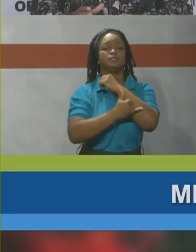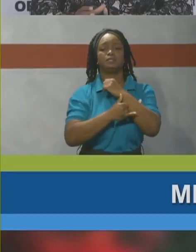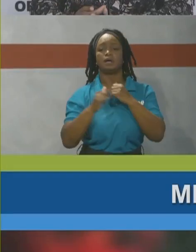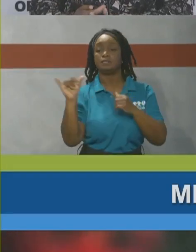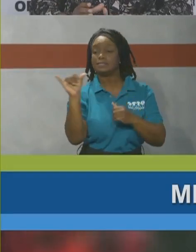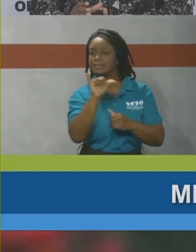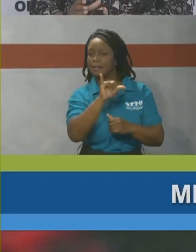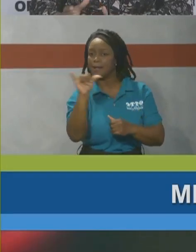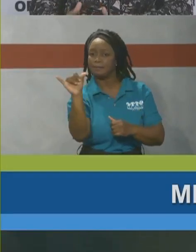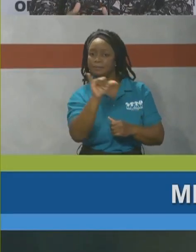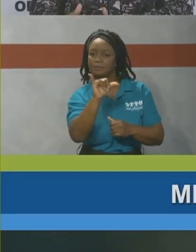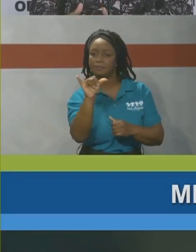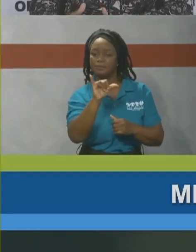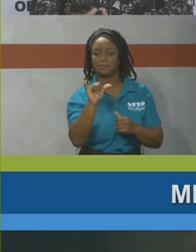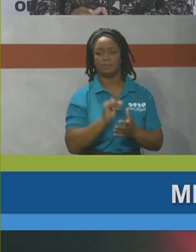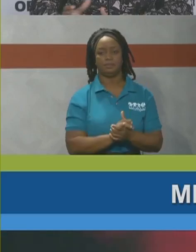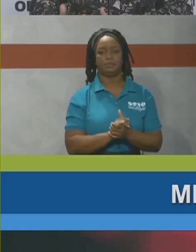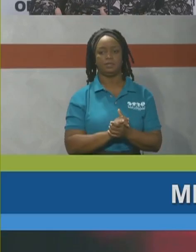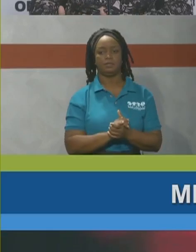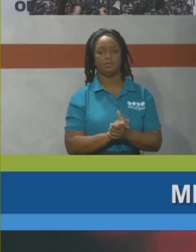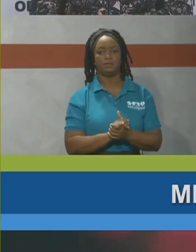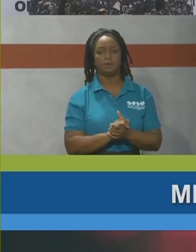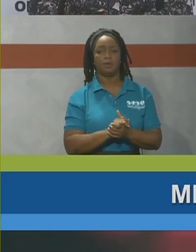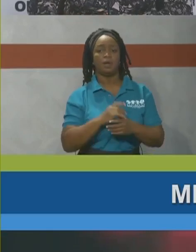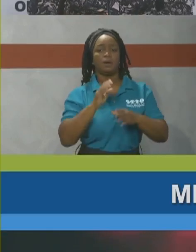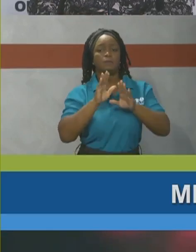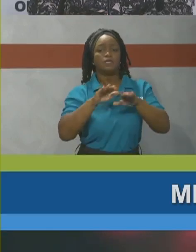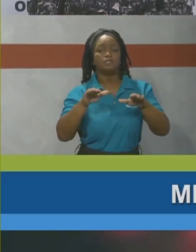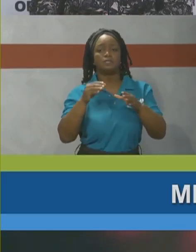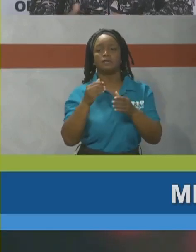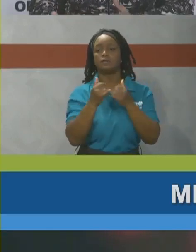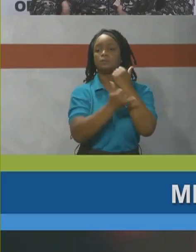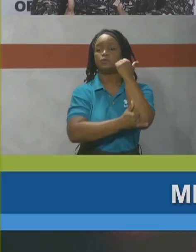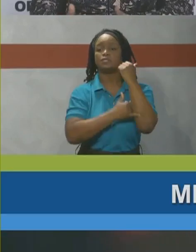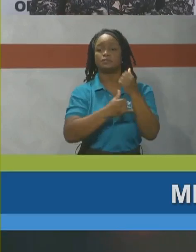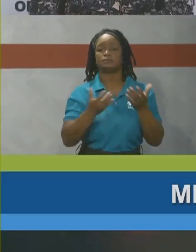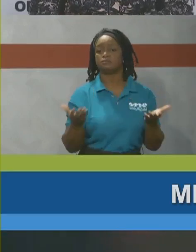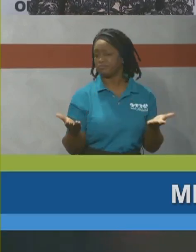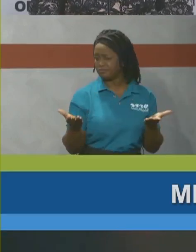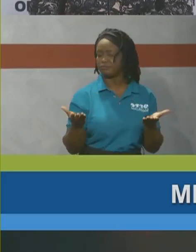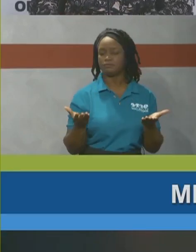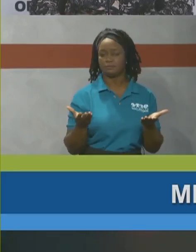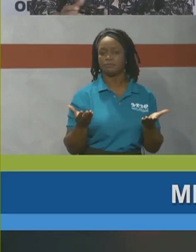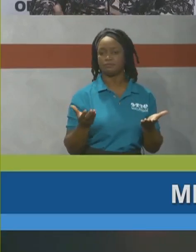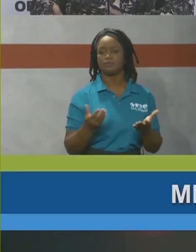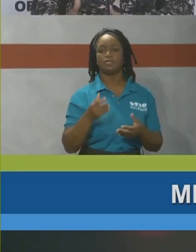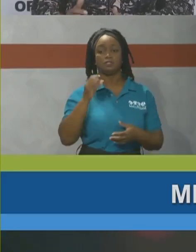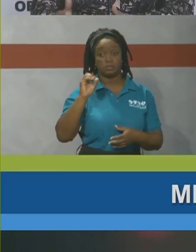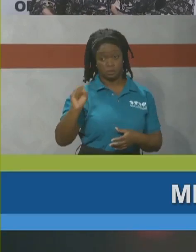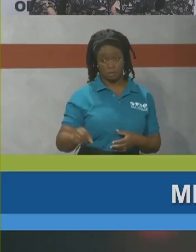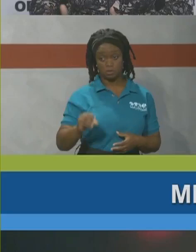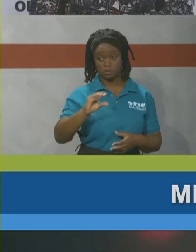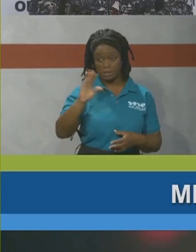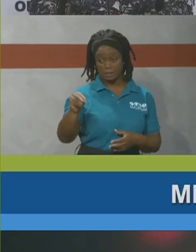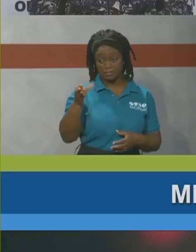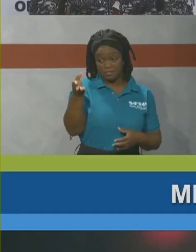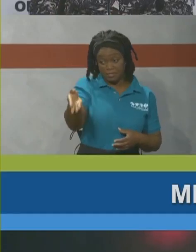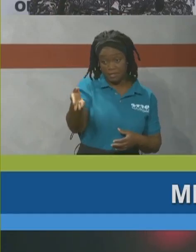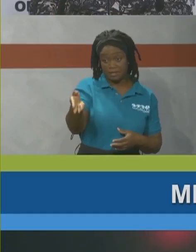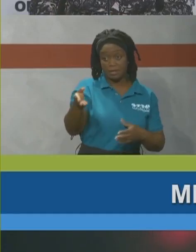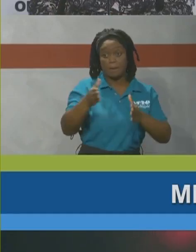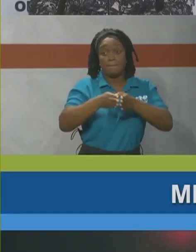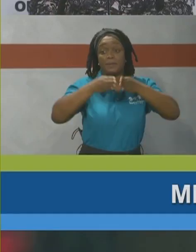similar ethnic composition. And also, of course, South Africa is very similar to our ethnic composition, although it's a bigger